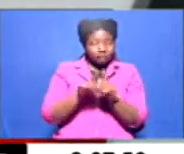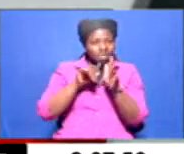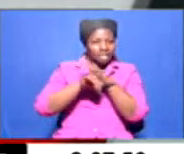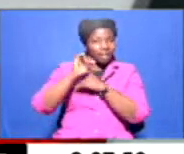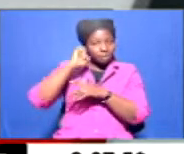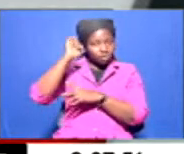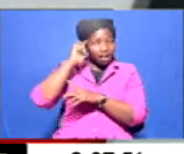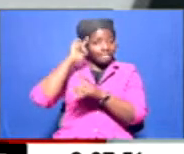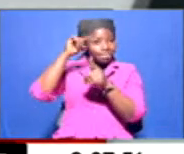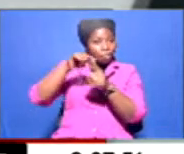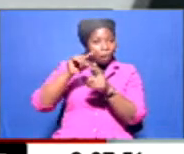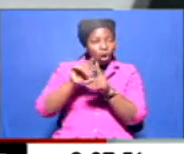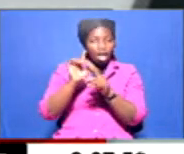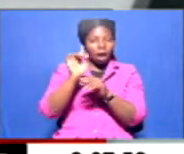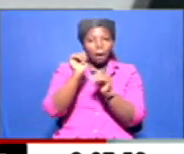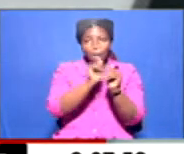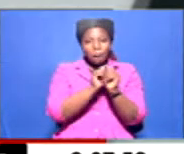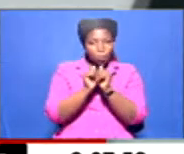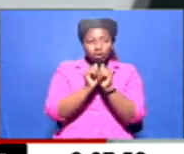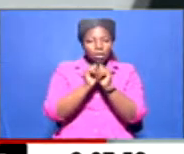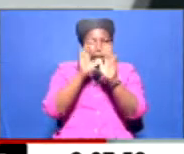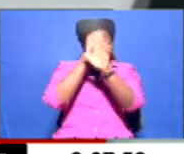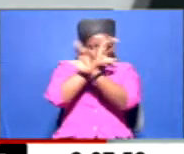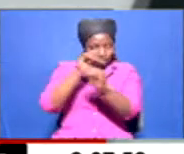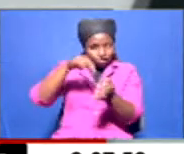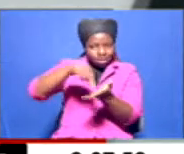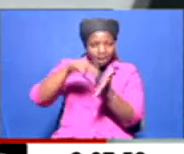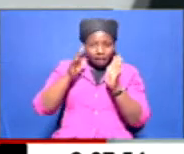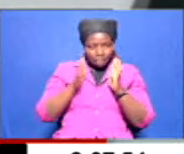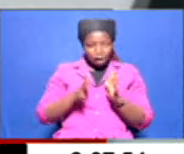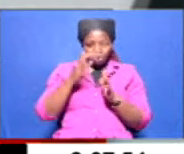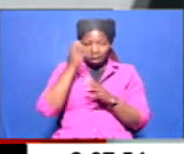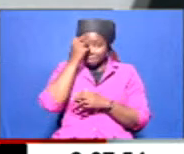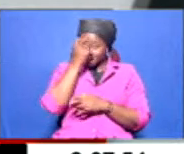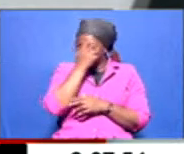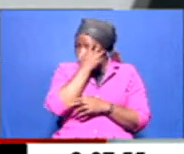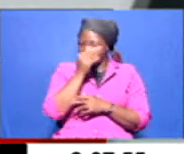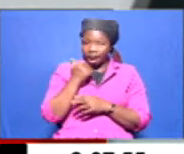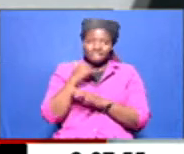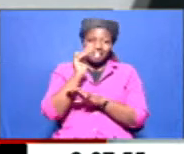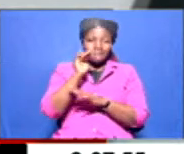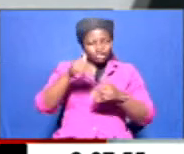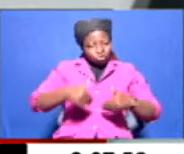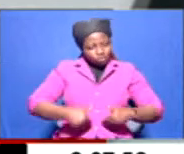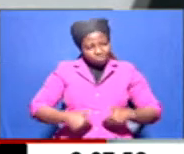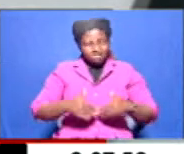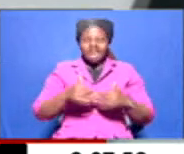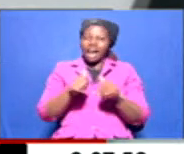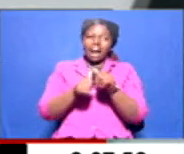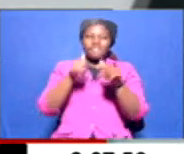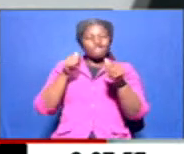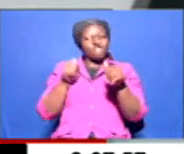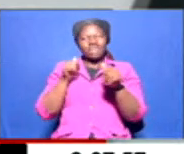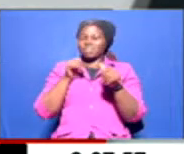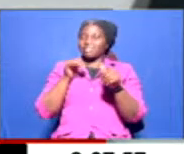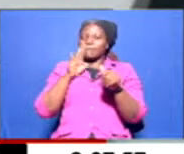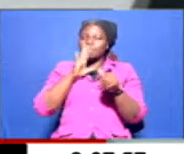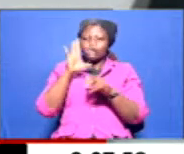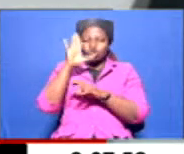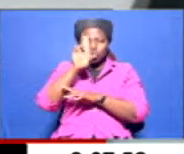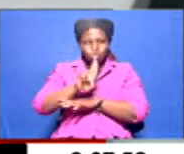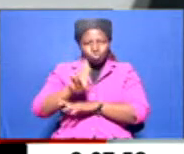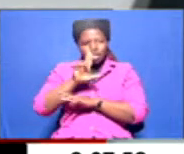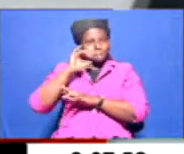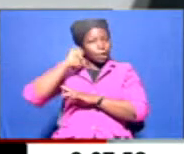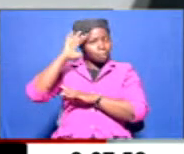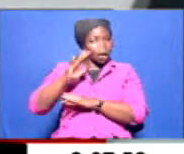Umoja presidential running mate Martha Karua has asked youth to avoid being used by politicians to advance